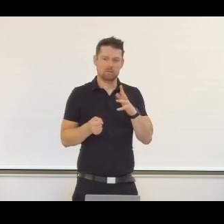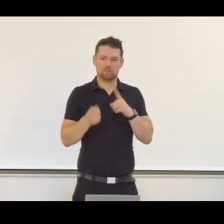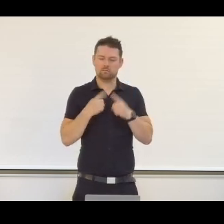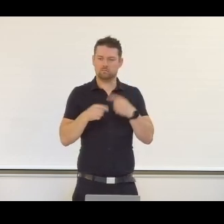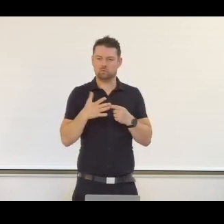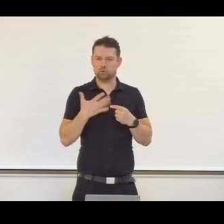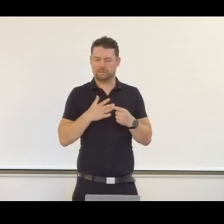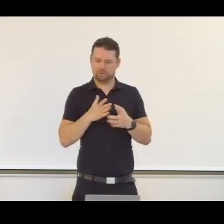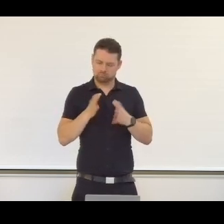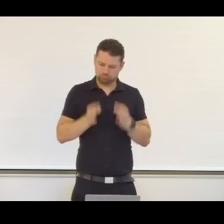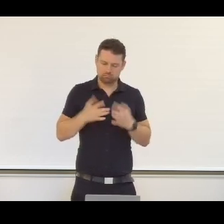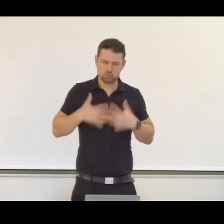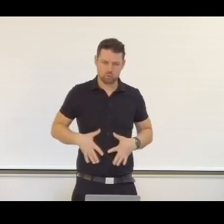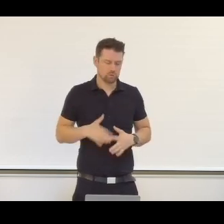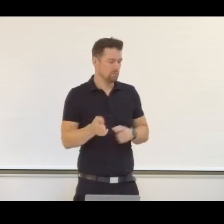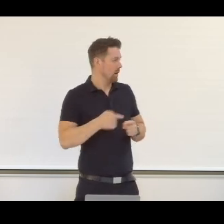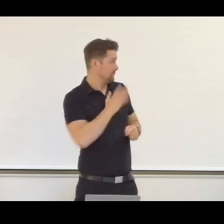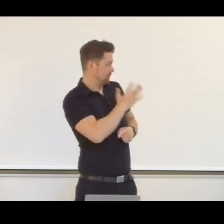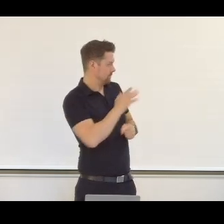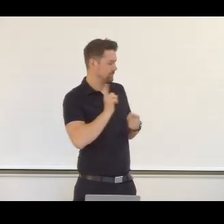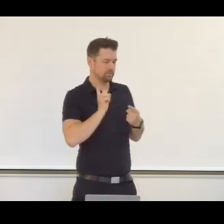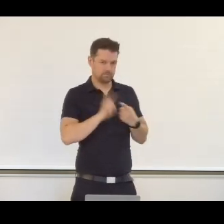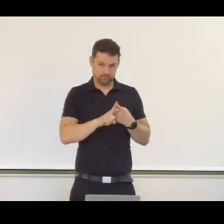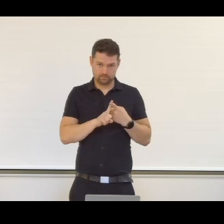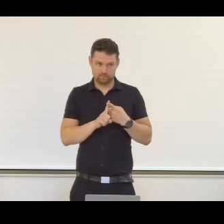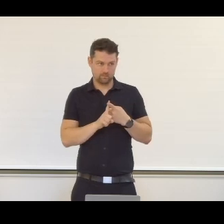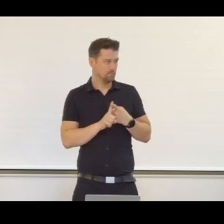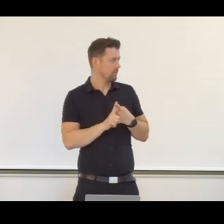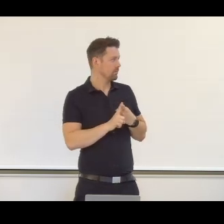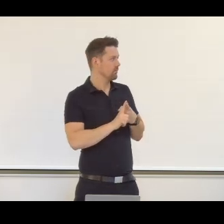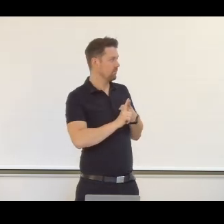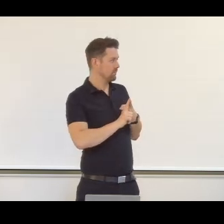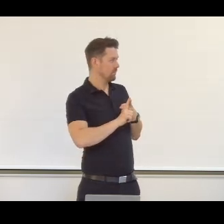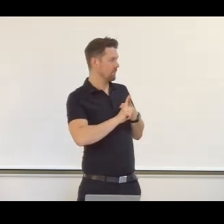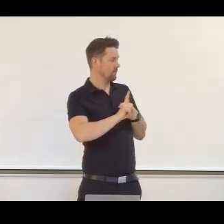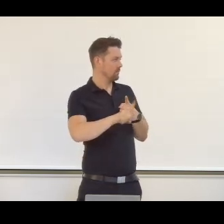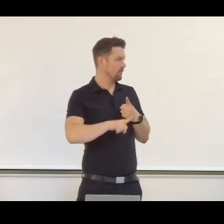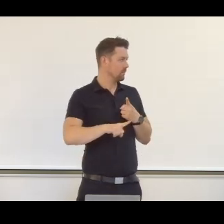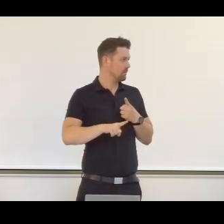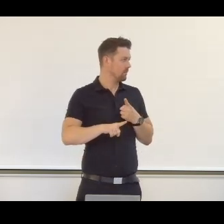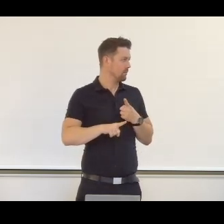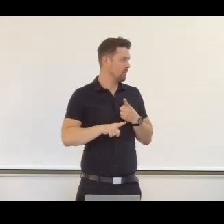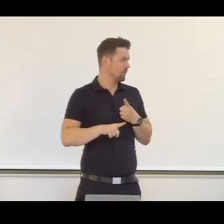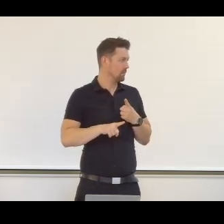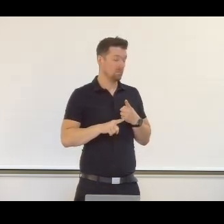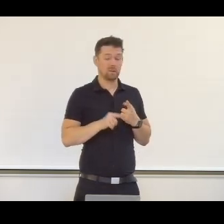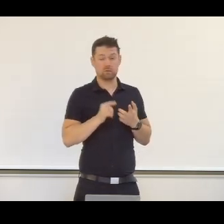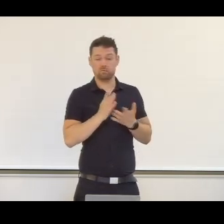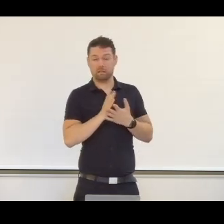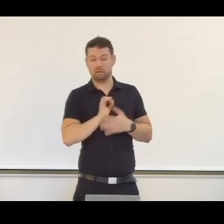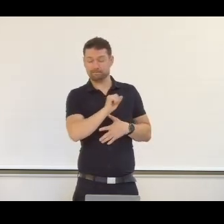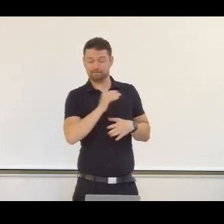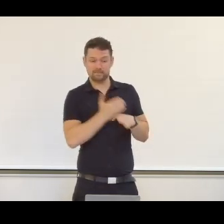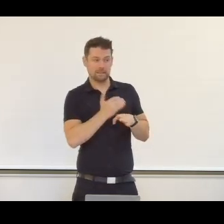autonomous. But that was the base for our spacesuit. And the main tasks